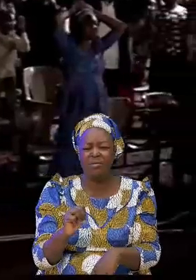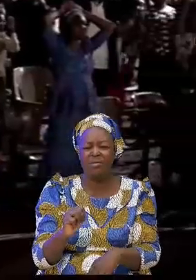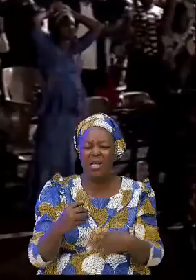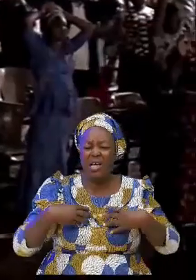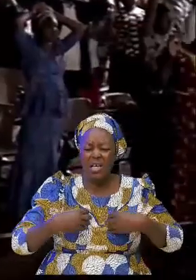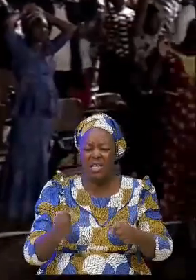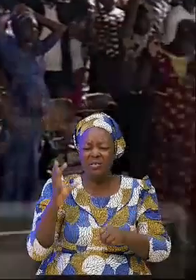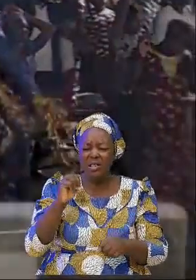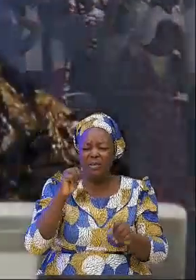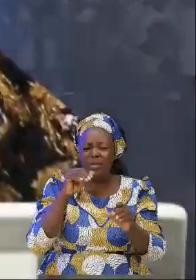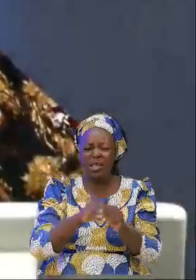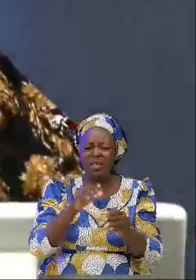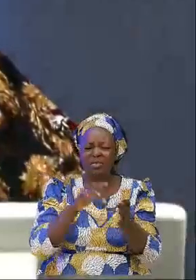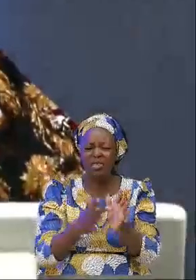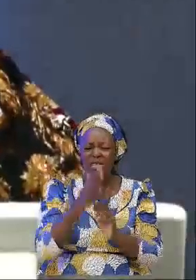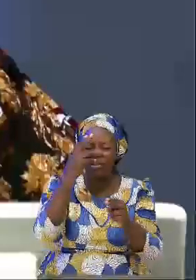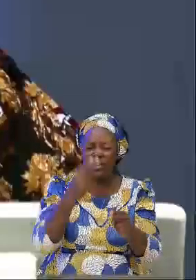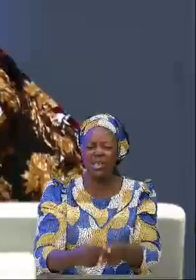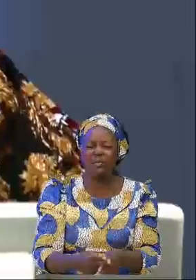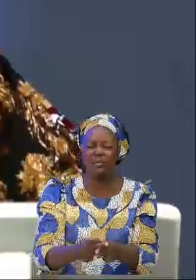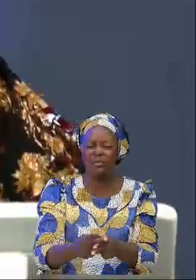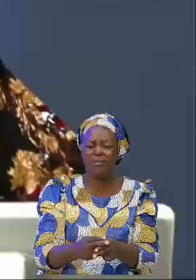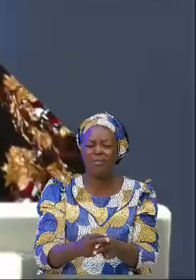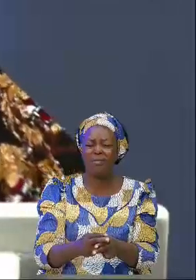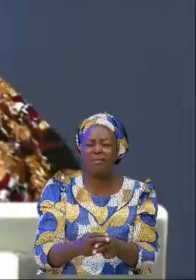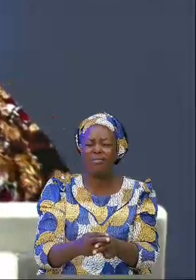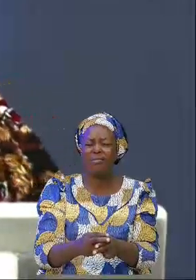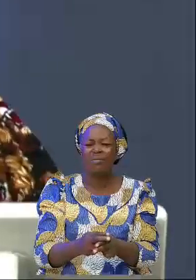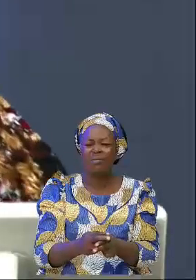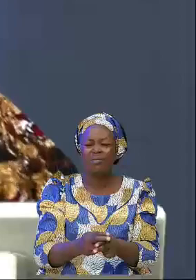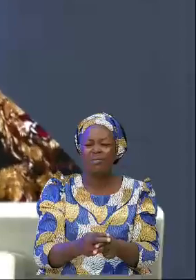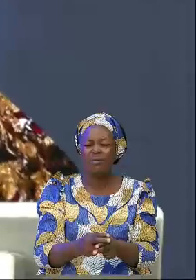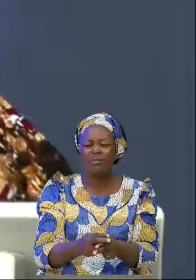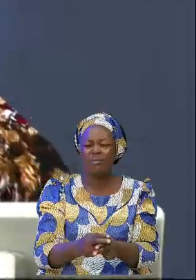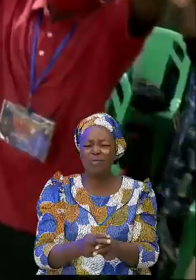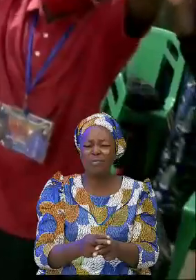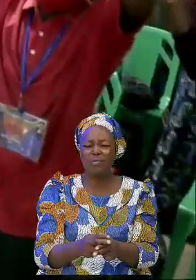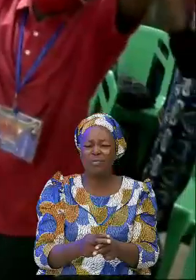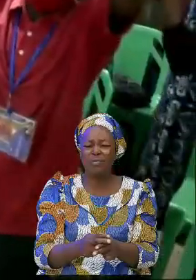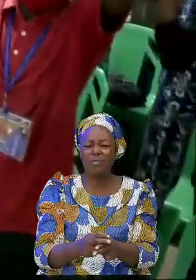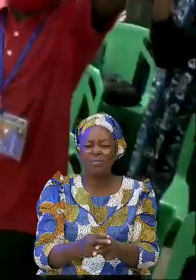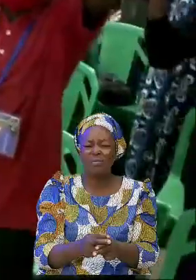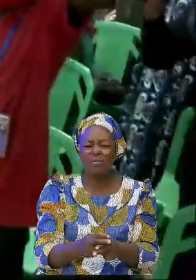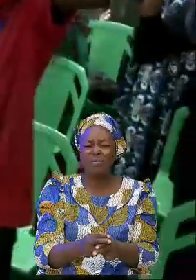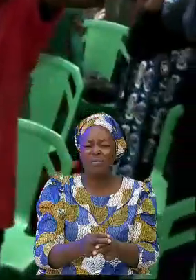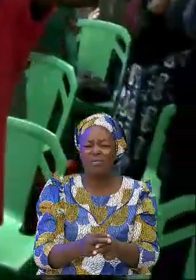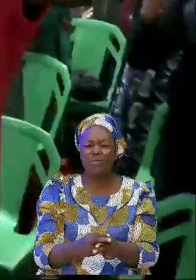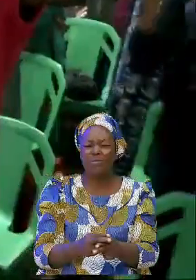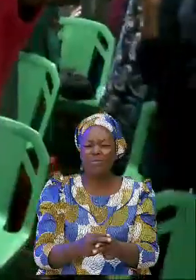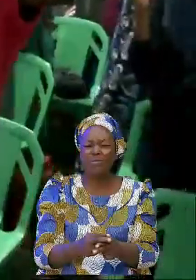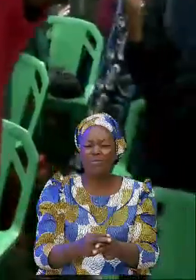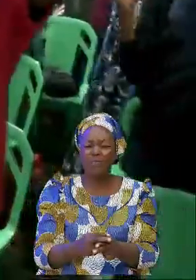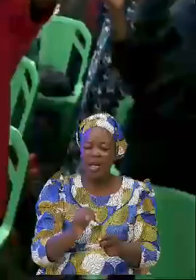moment, touch them. Heal them in Jesus' name.